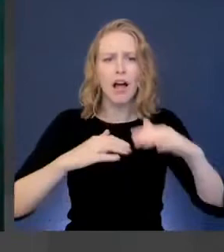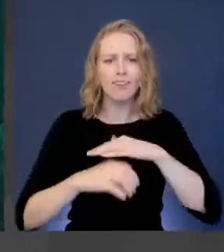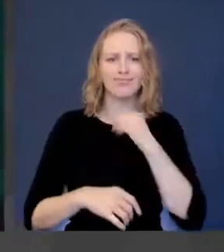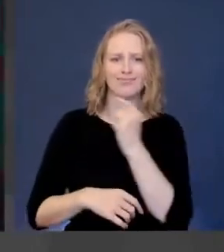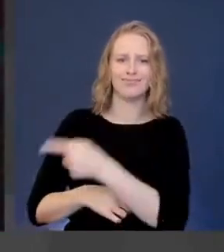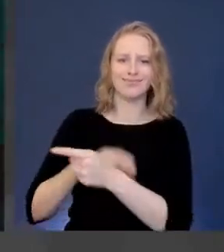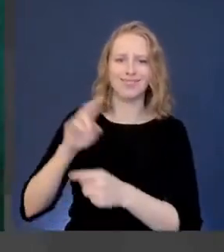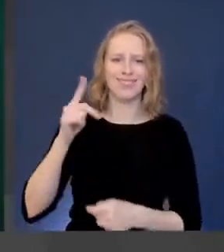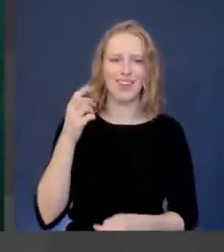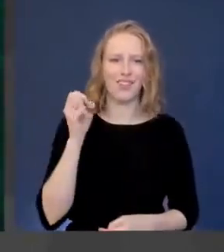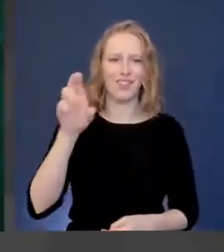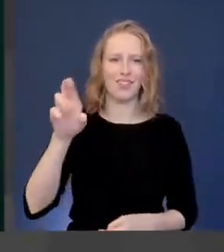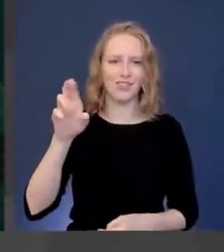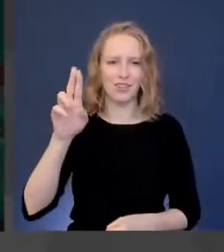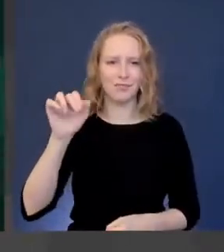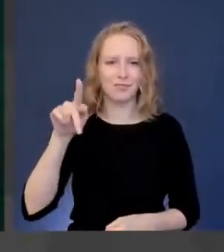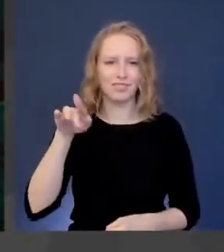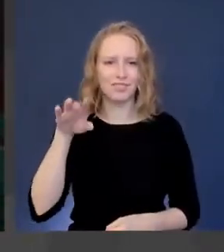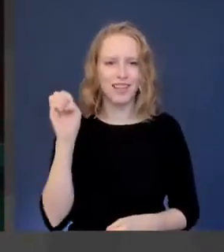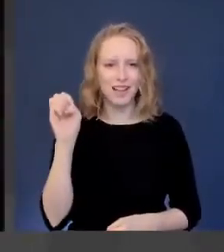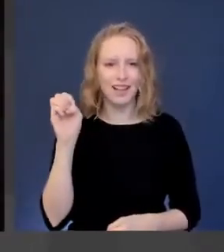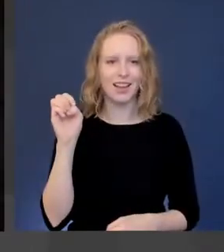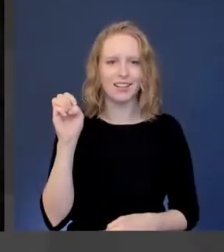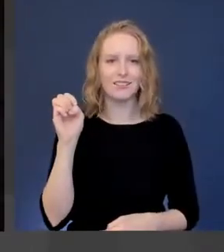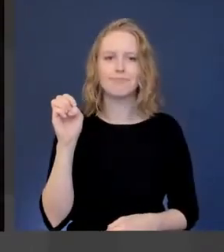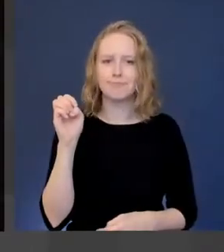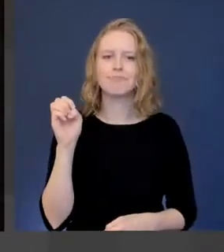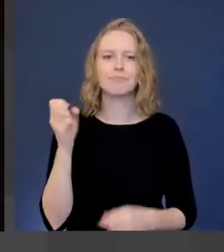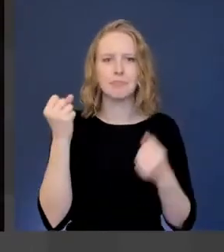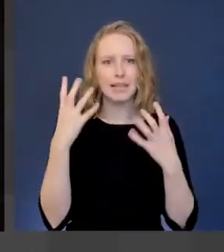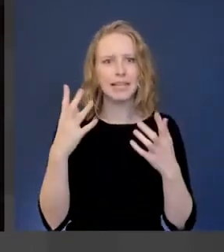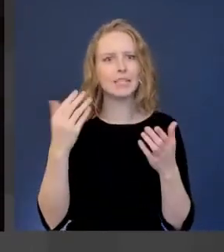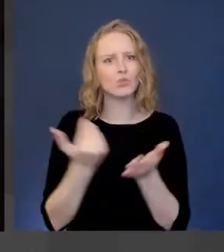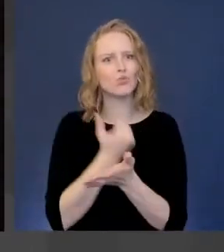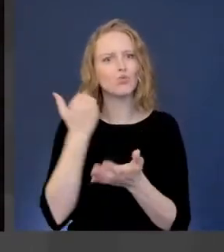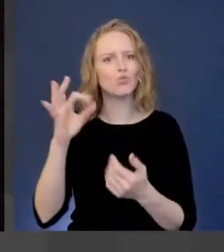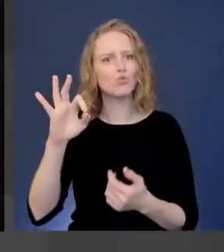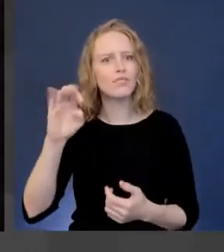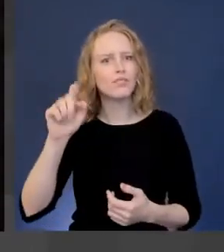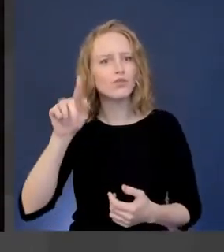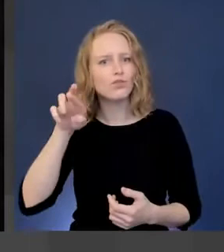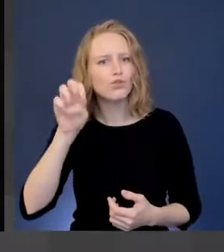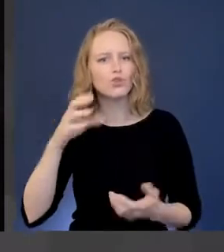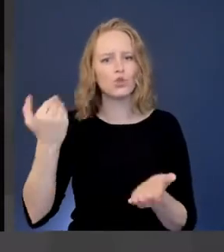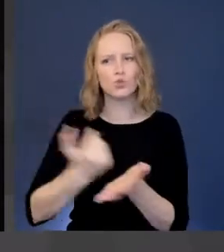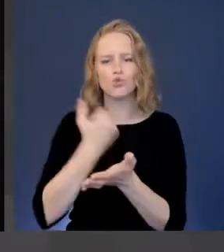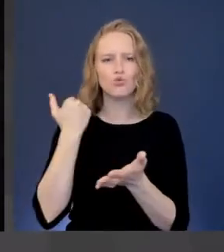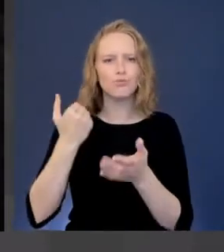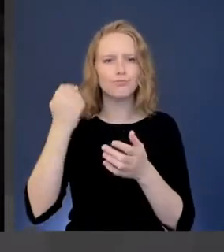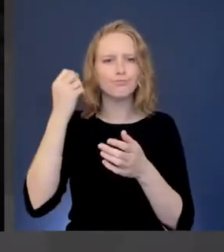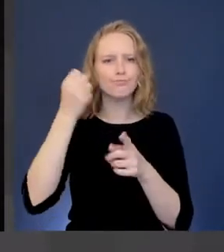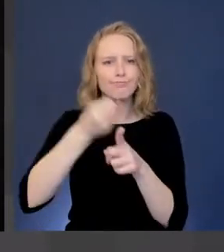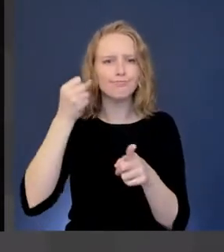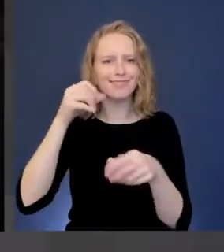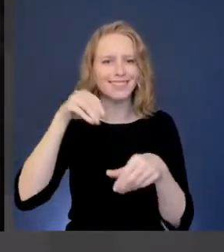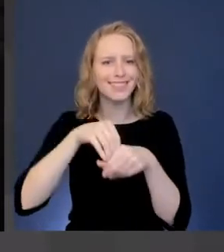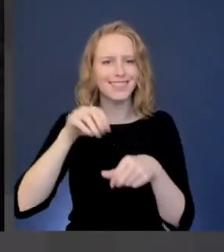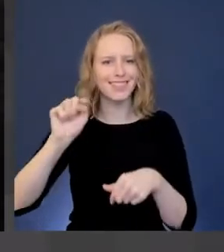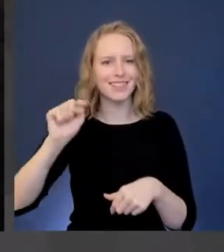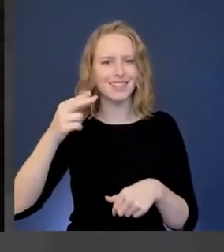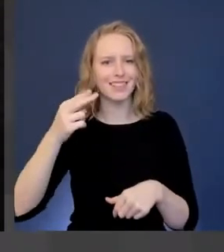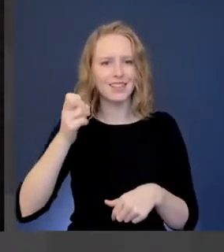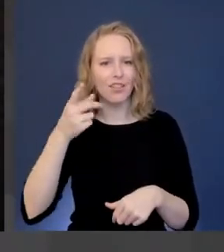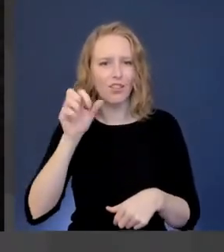llega a Minecraft para sorprendernos, añadiendo demasiadas cosas nuevas en el Nether para explorar y muchos